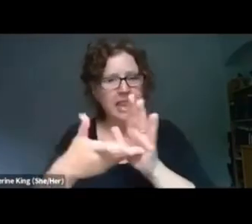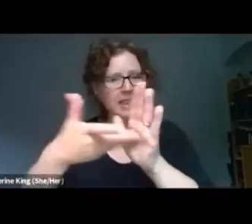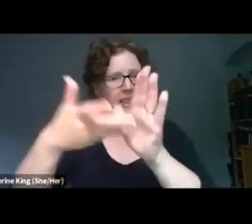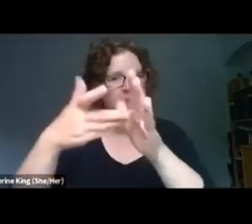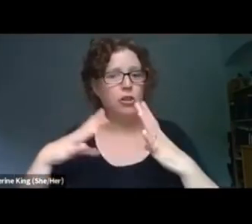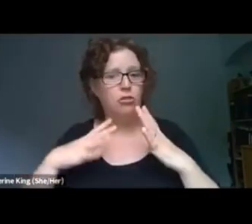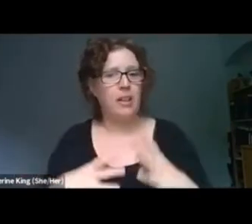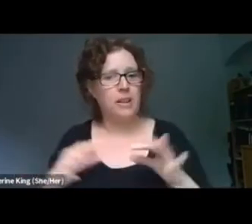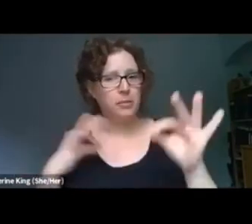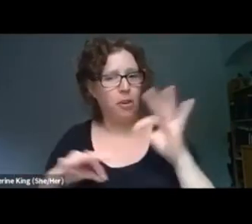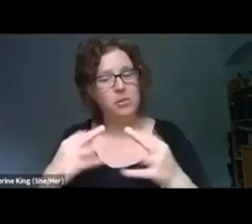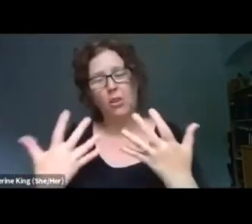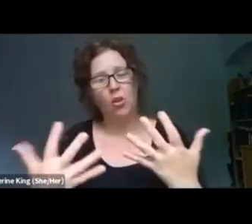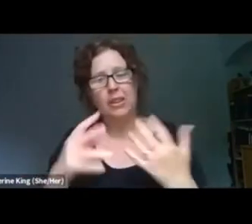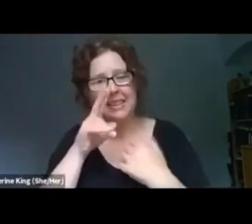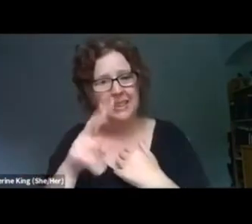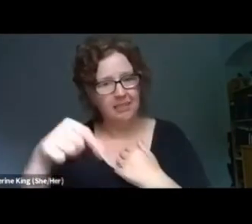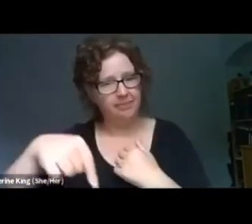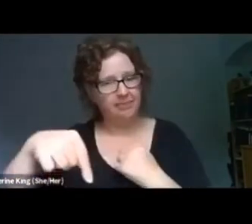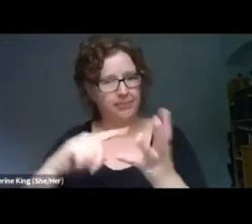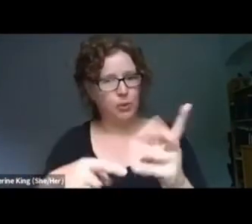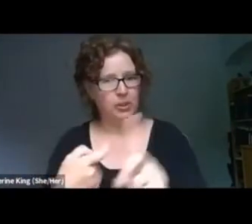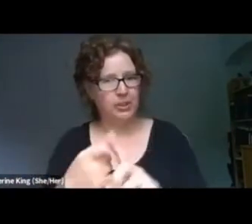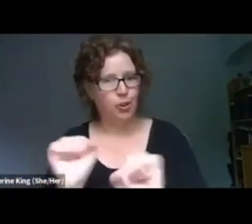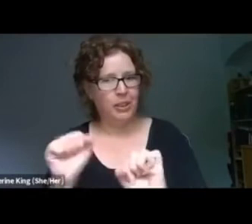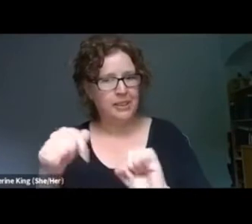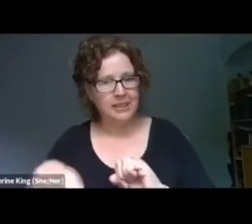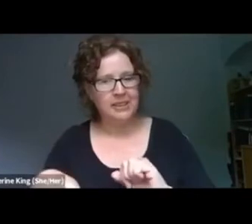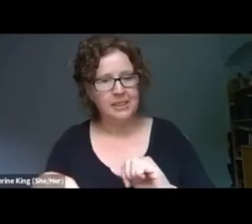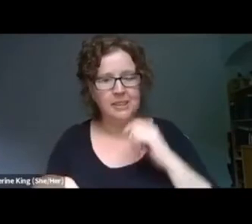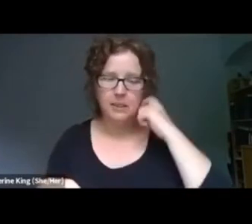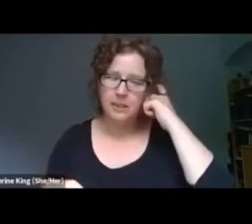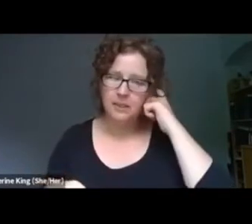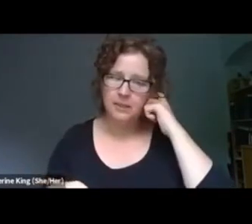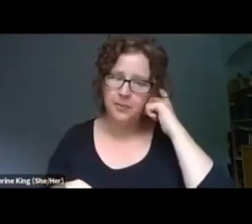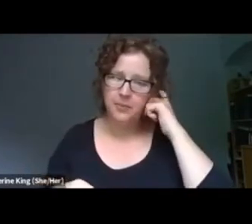UK, although much like everyone